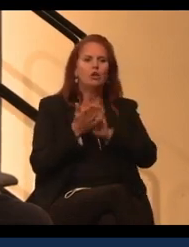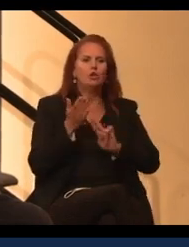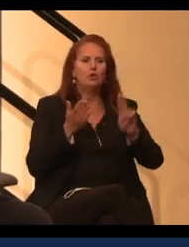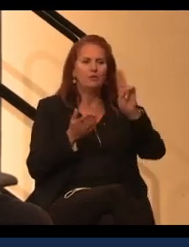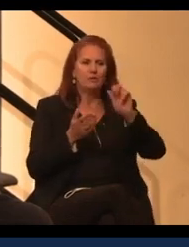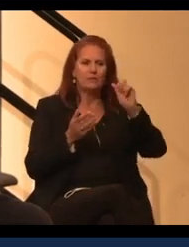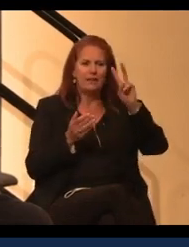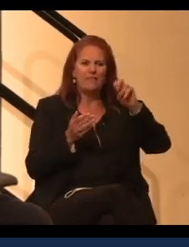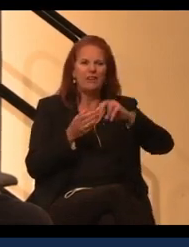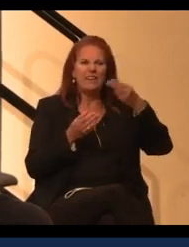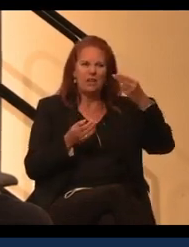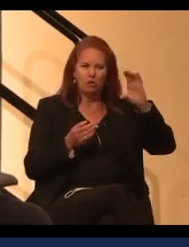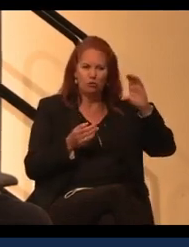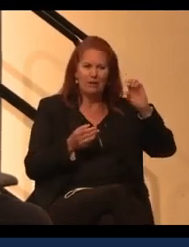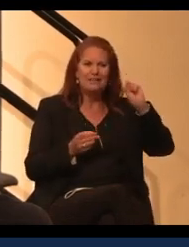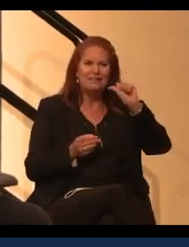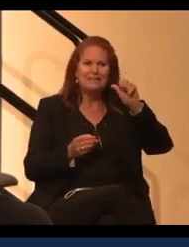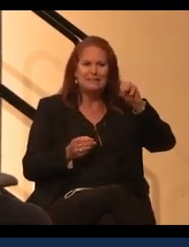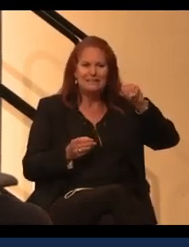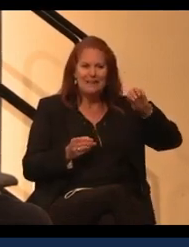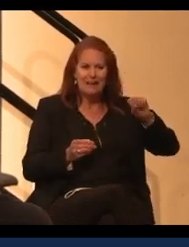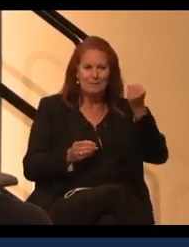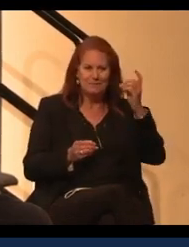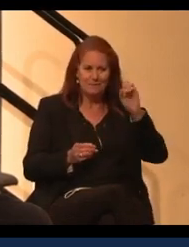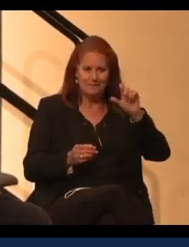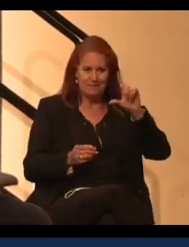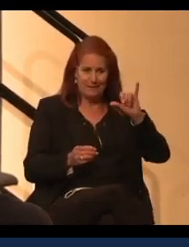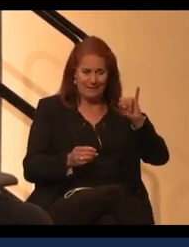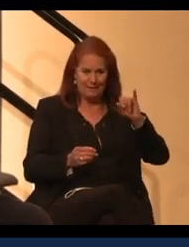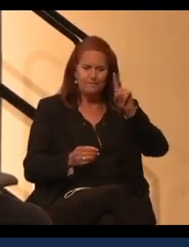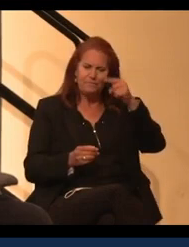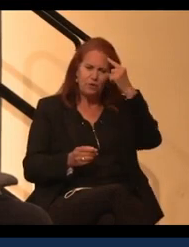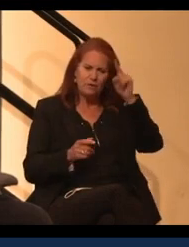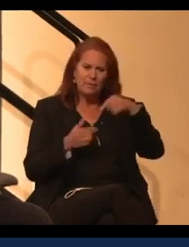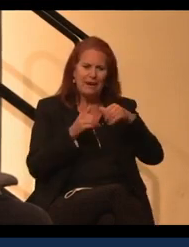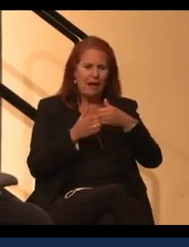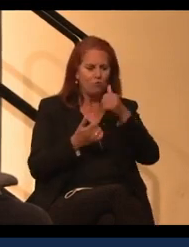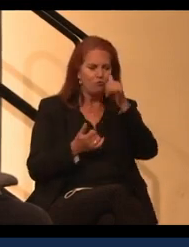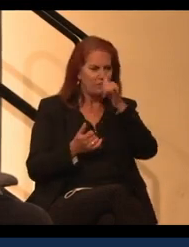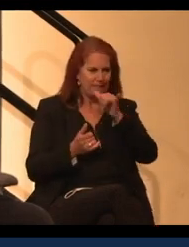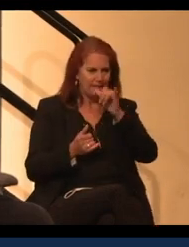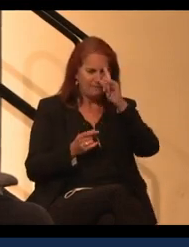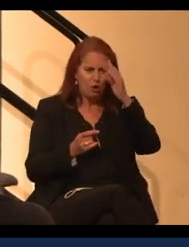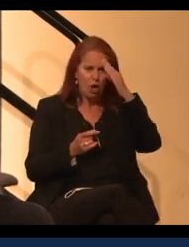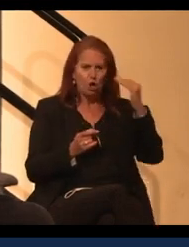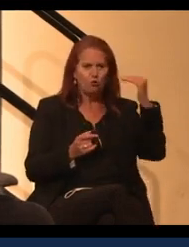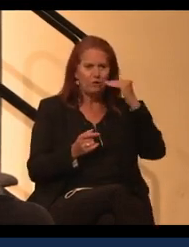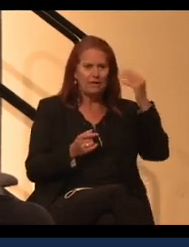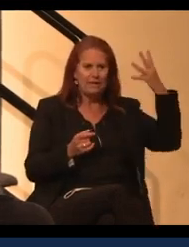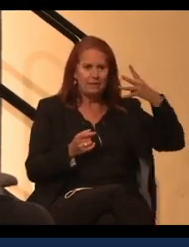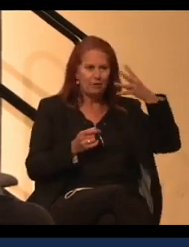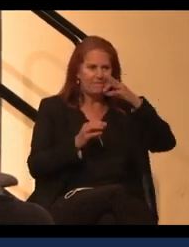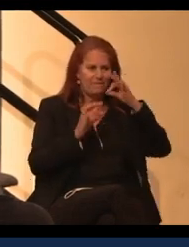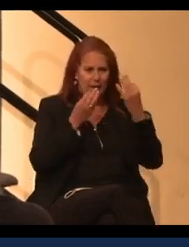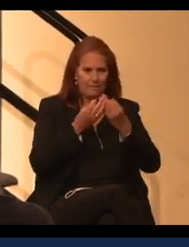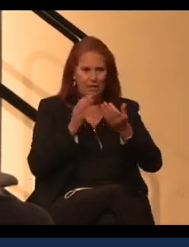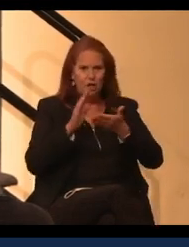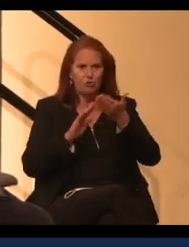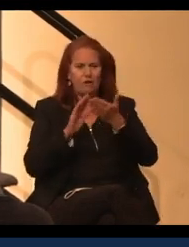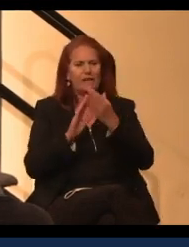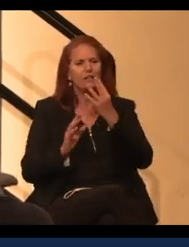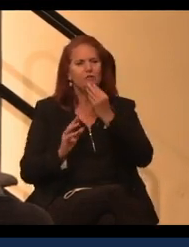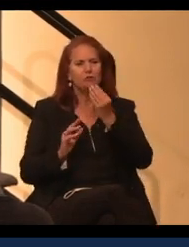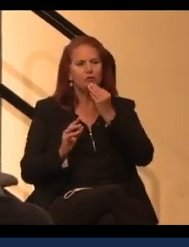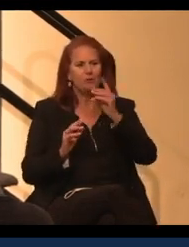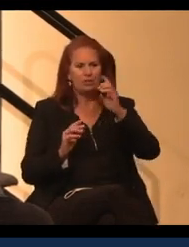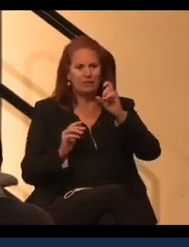on Hillcrest, and it was known as Sam's Deli. So if you think about how ridiculous it is for a Korean immigrant family to be running a Jewish